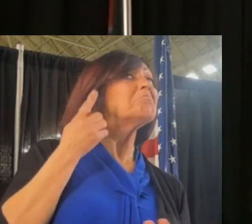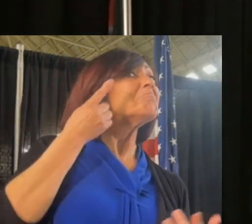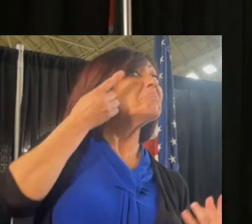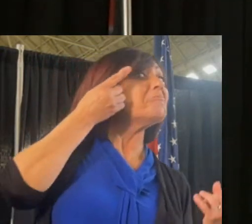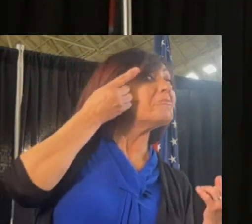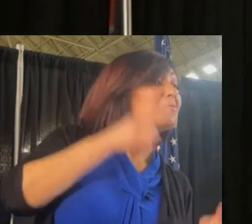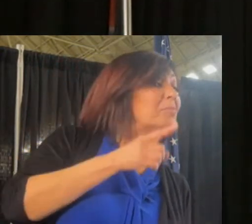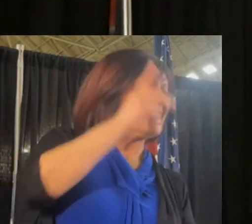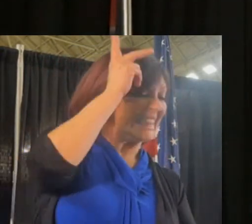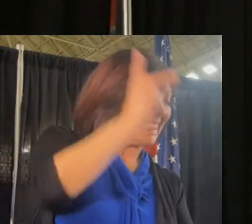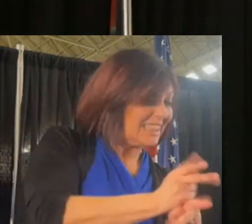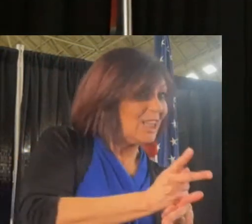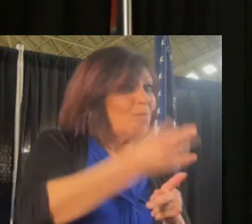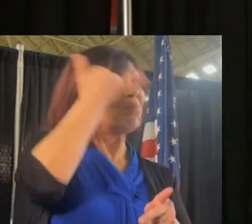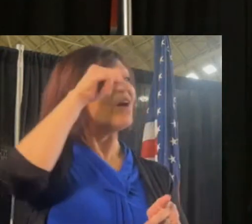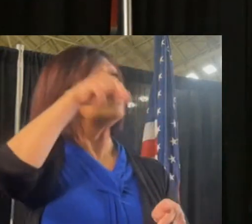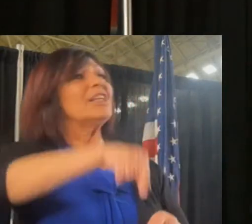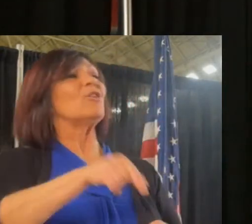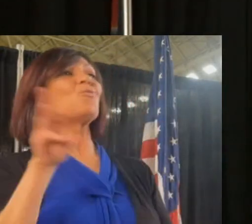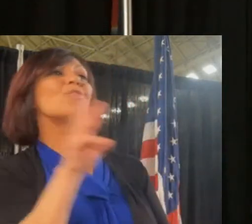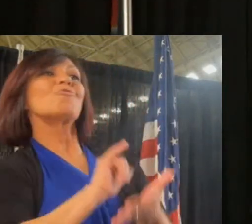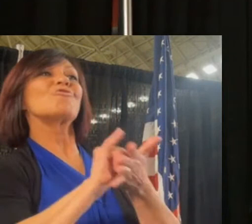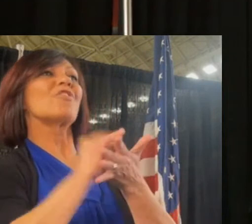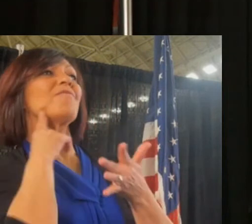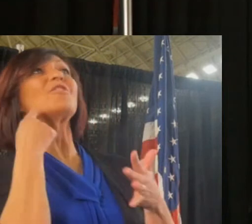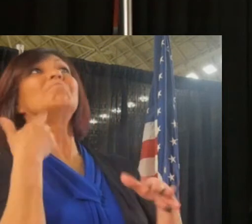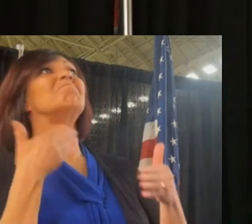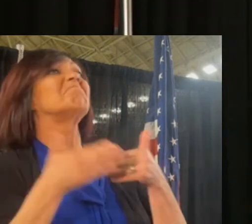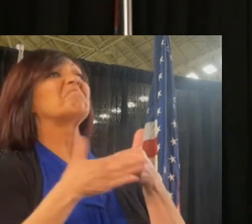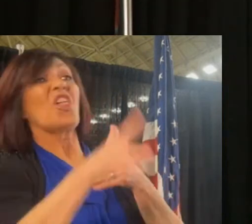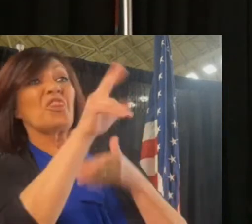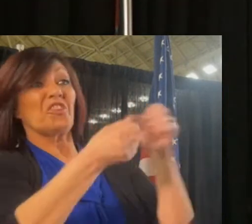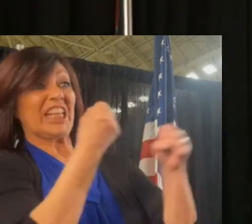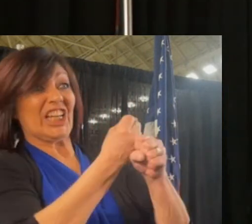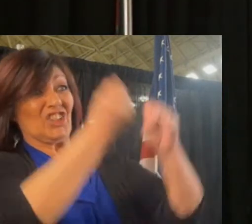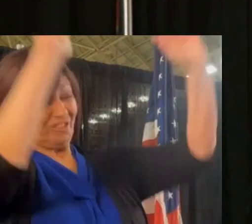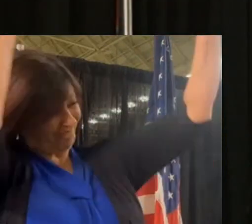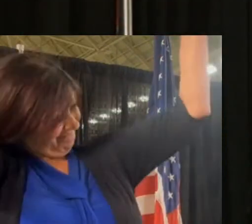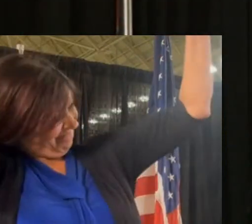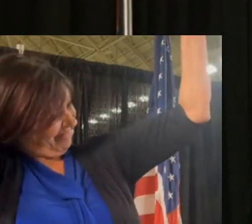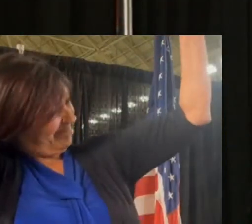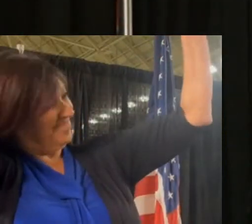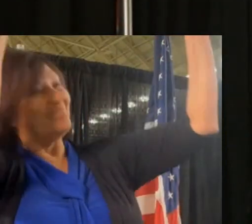will keep the Bills in Western New York for at least 30 more years. How about a round of applause for that?